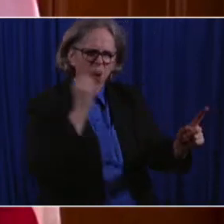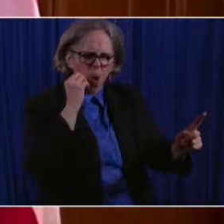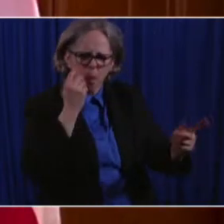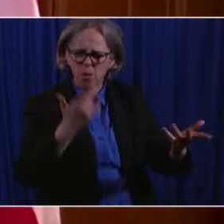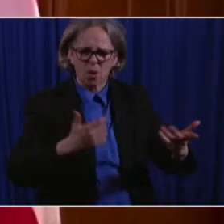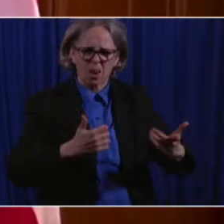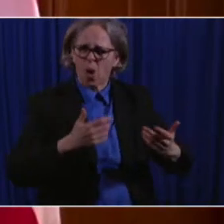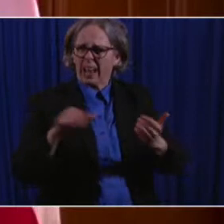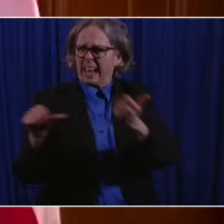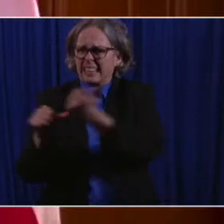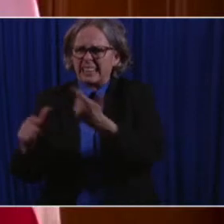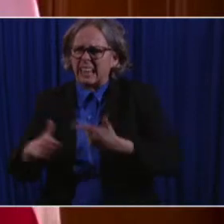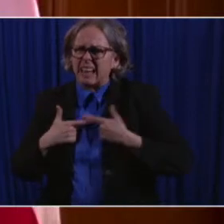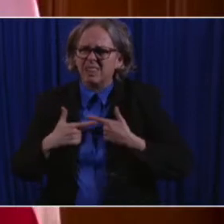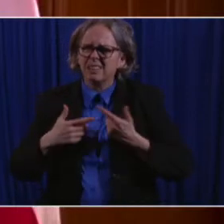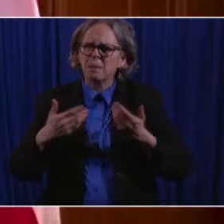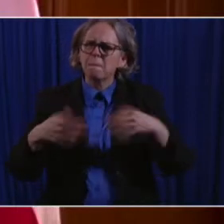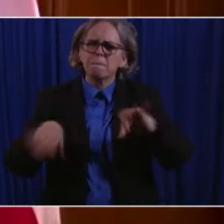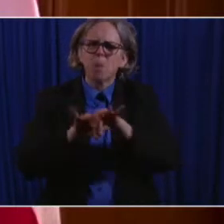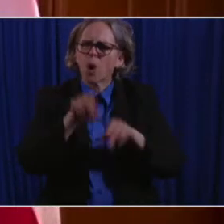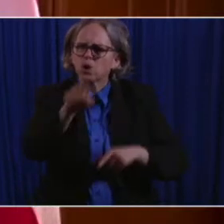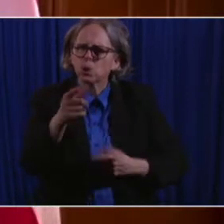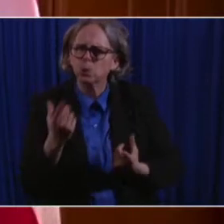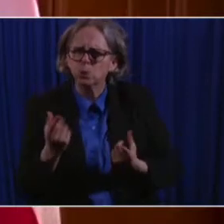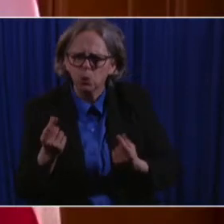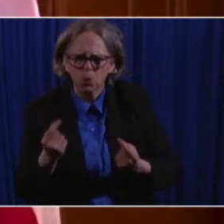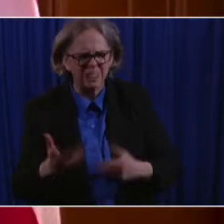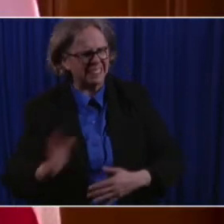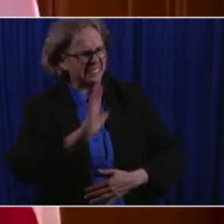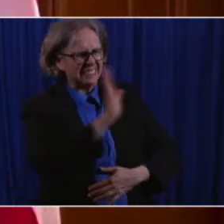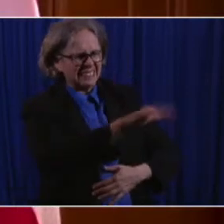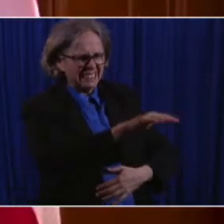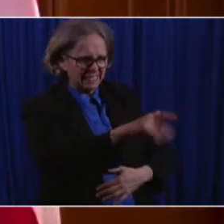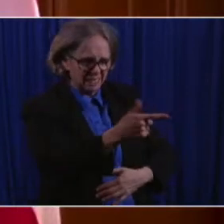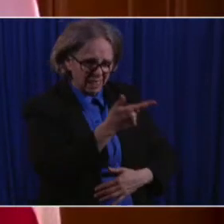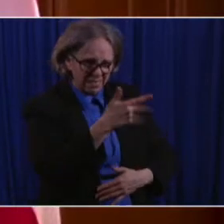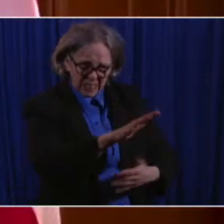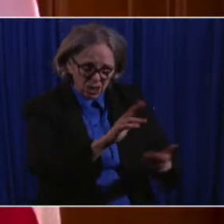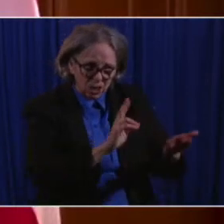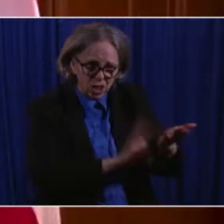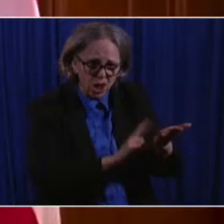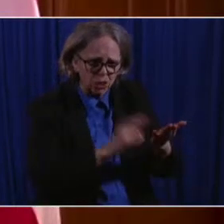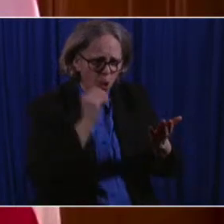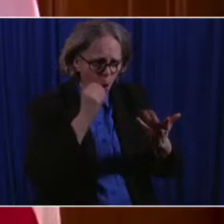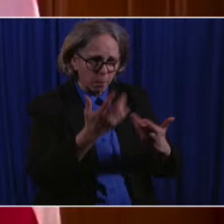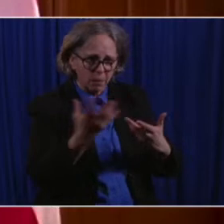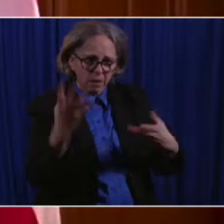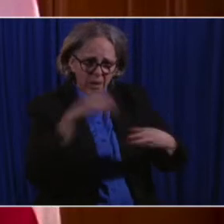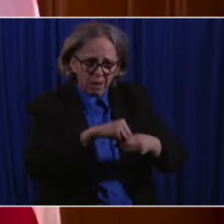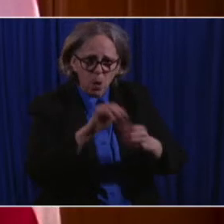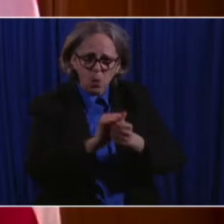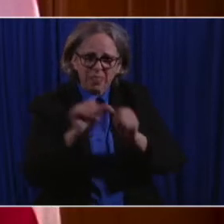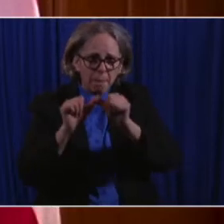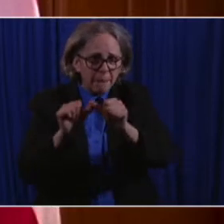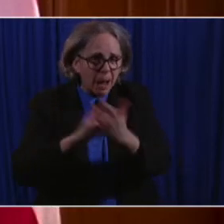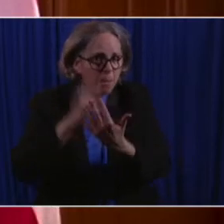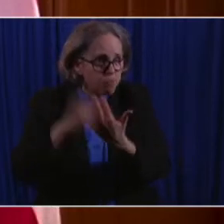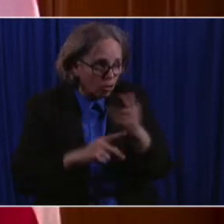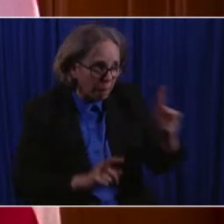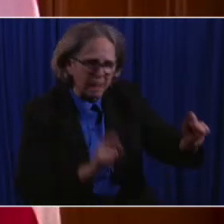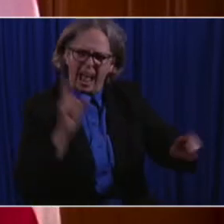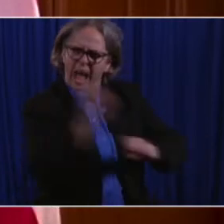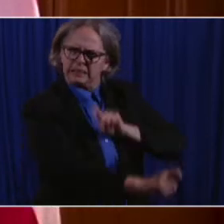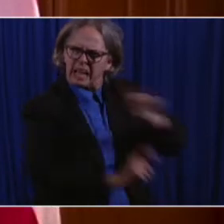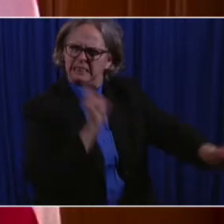that everybody who's there has the opportunity to get the vaccine. So we're today, after this